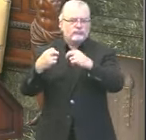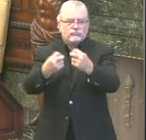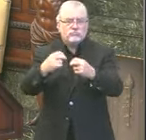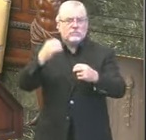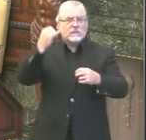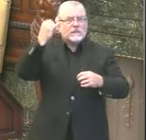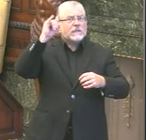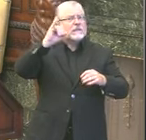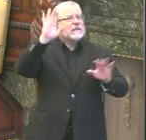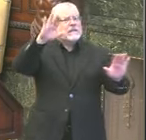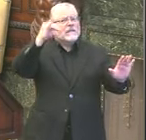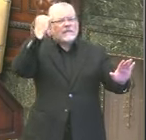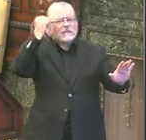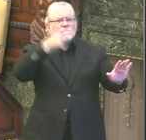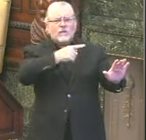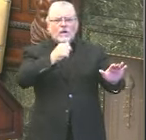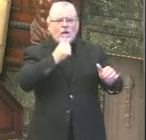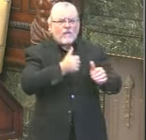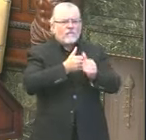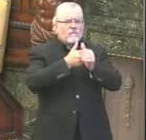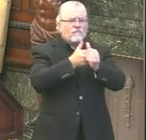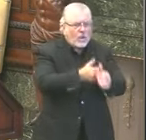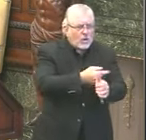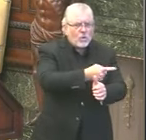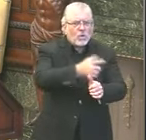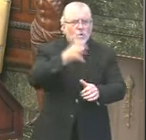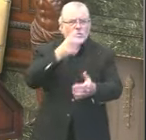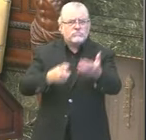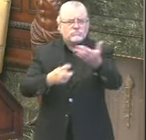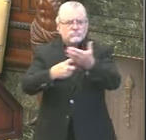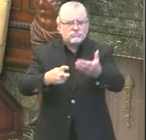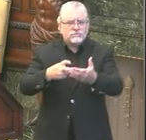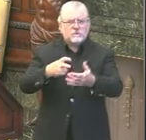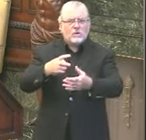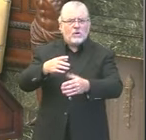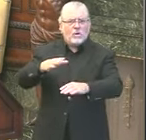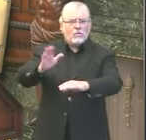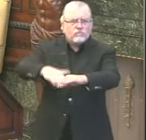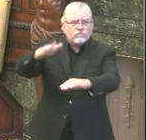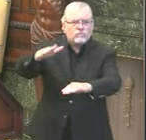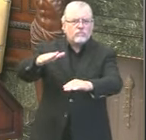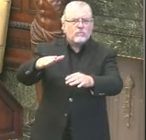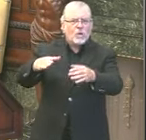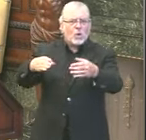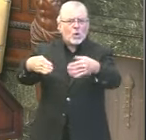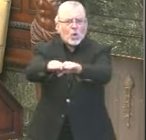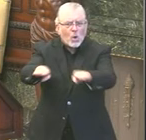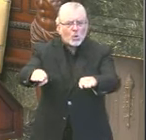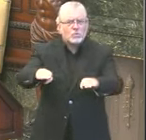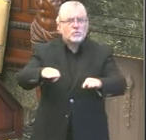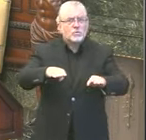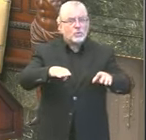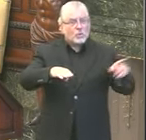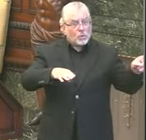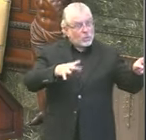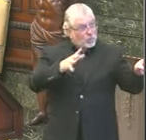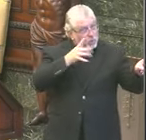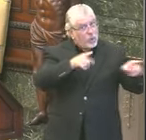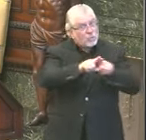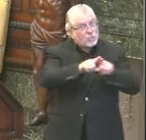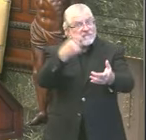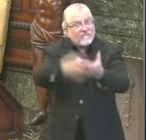Are there any fines involved in that? Yes, we do have the capability of fining restaurants